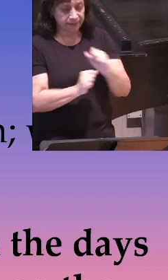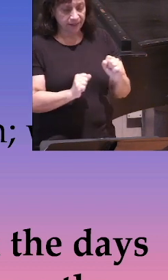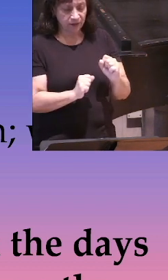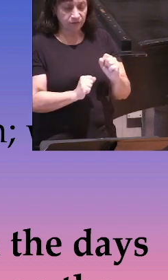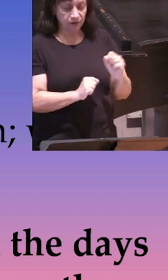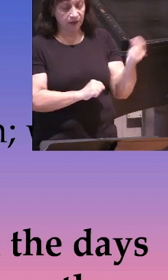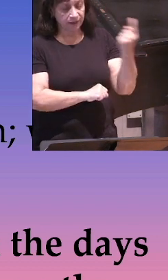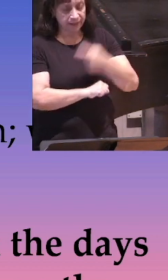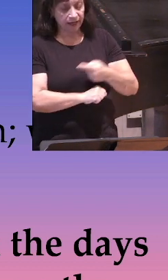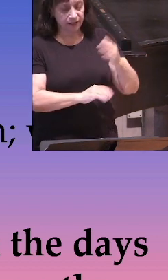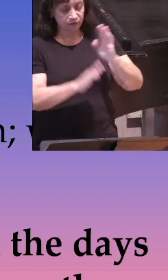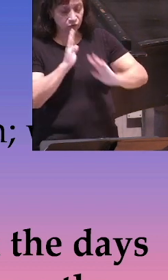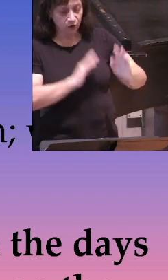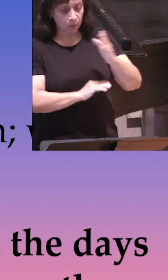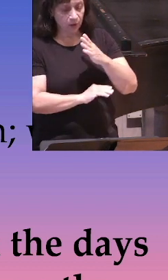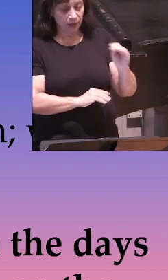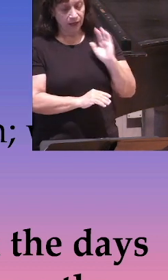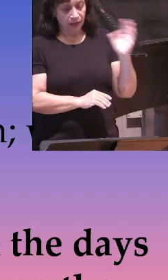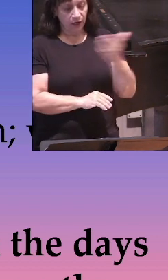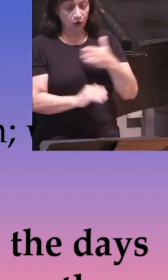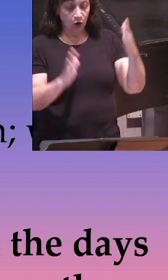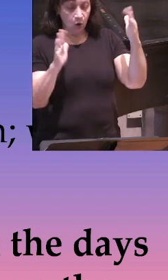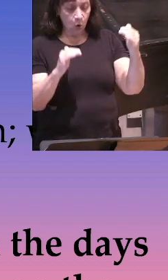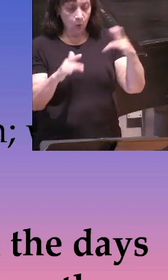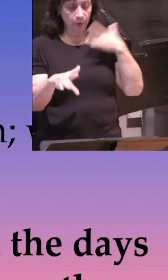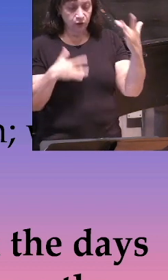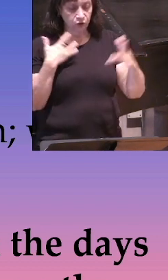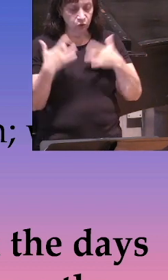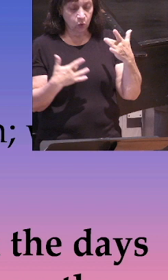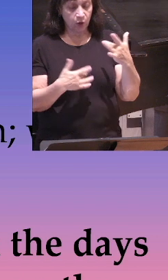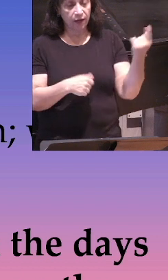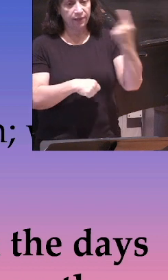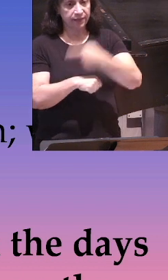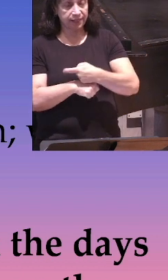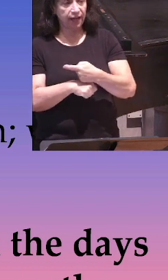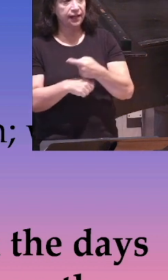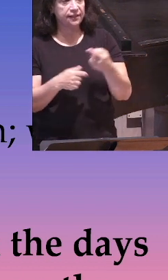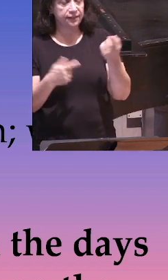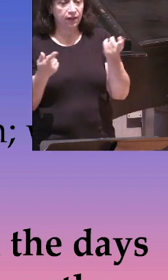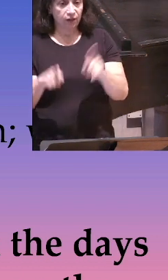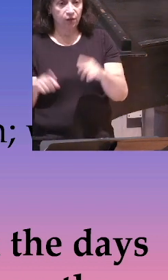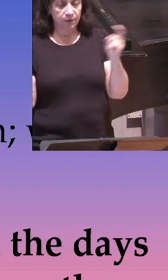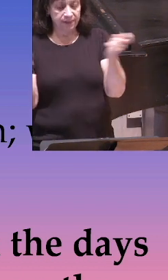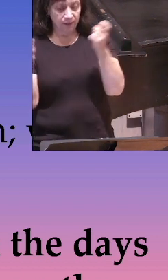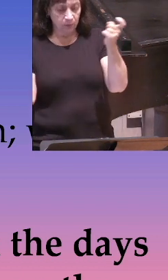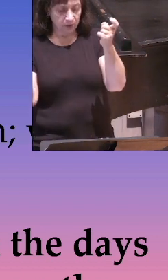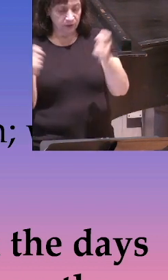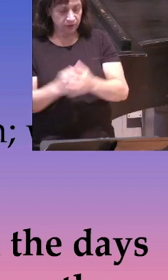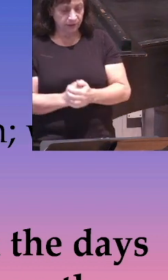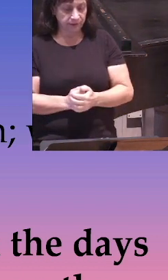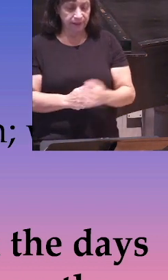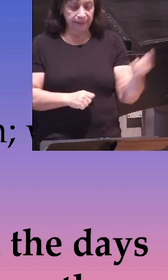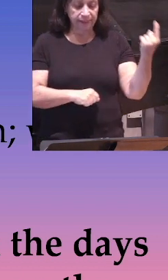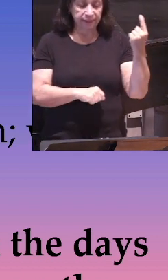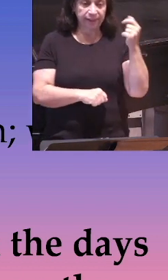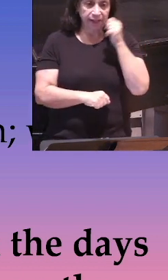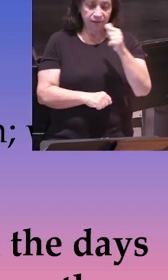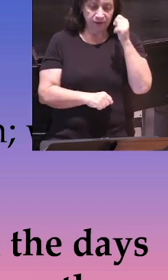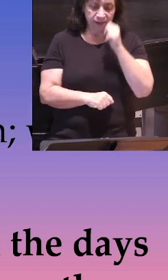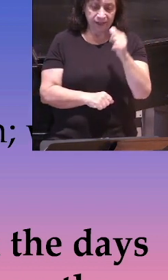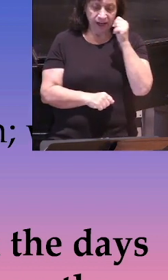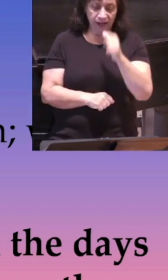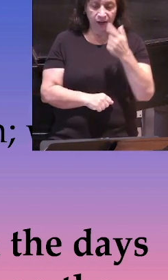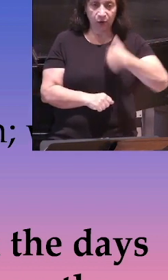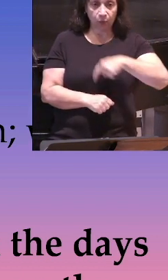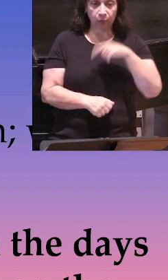the days of trouble, and our hope and joy on the days of celebration. Day after day,